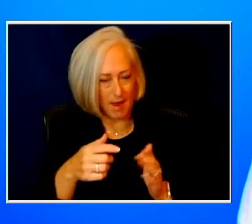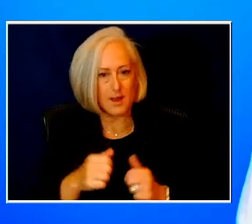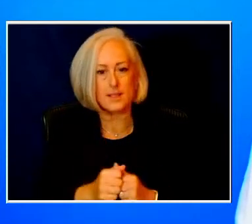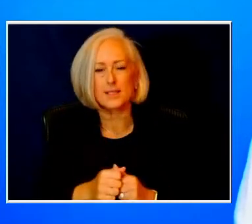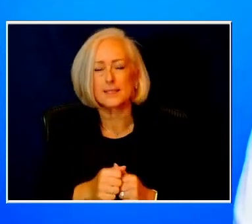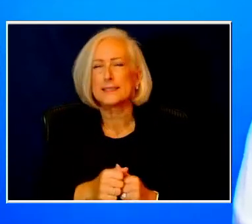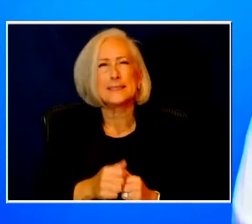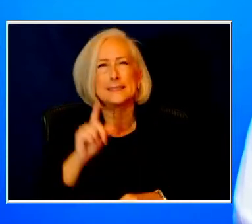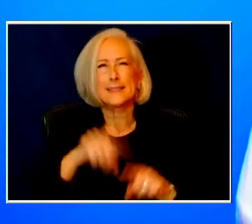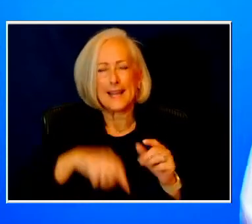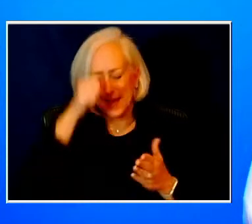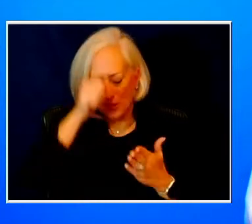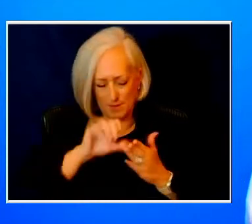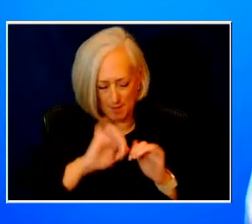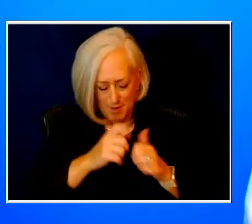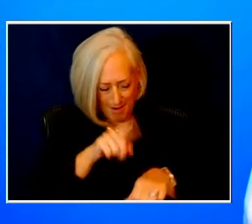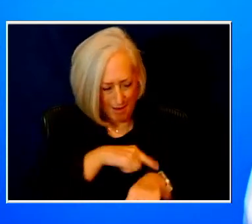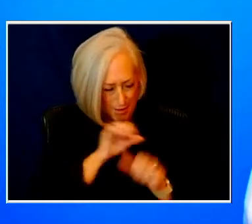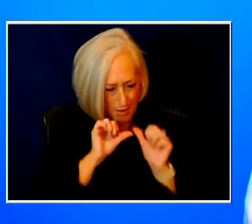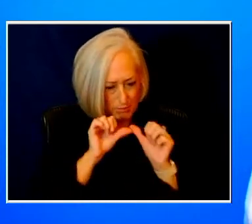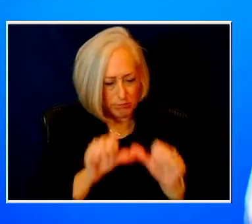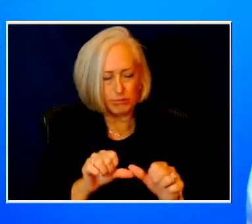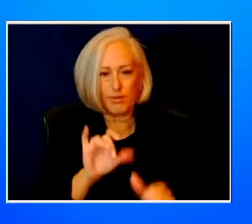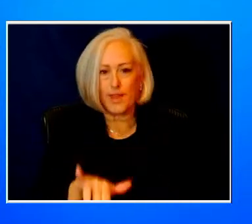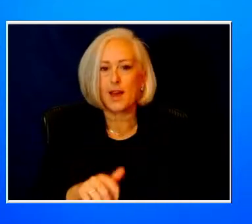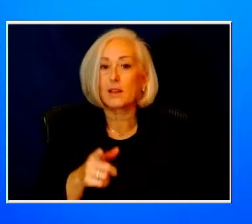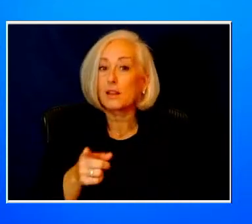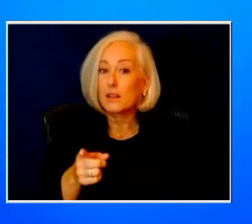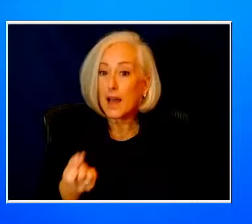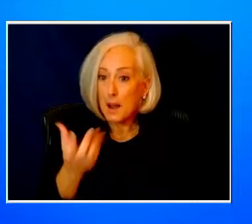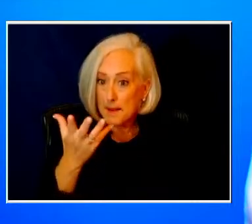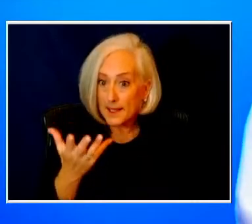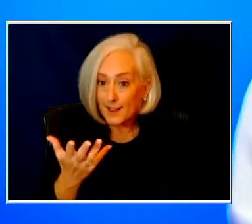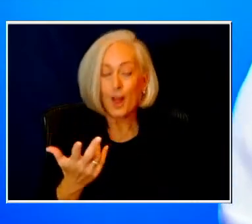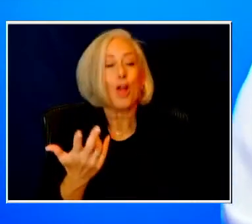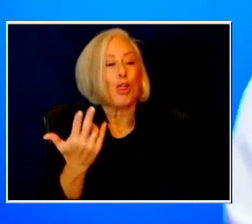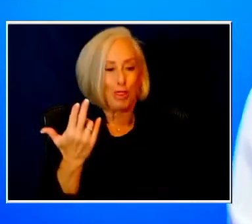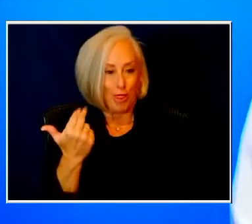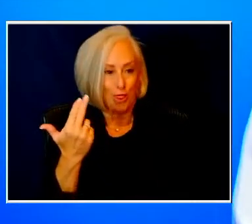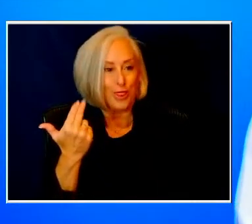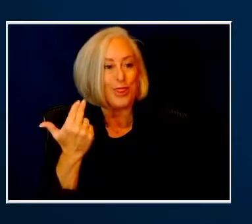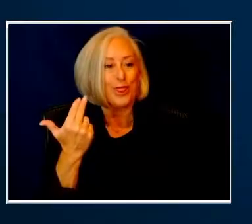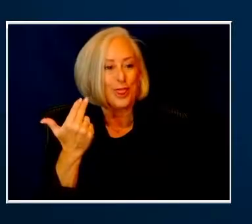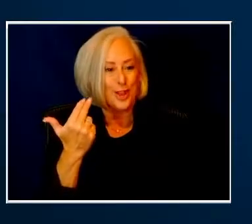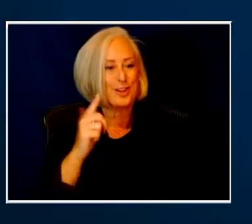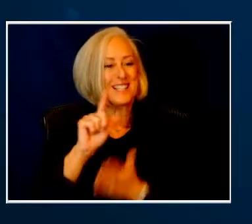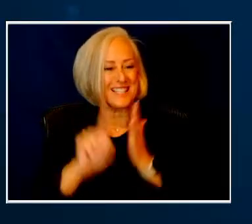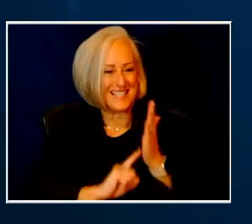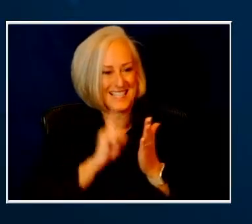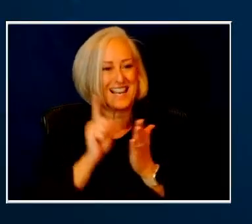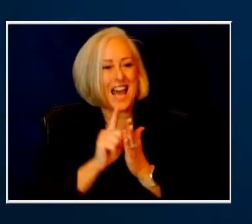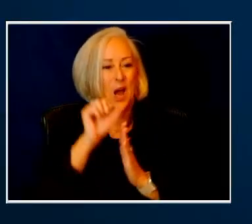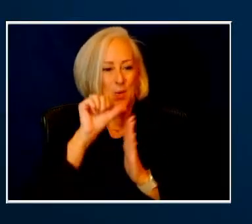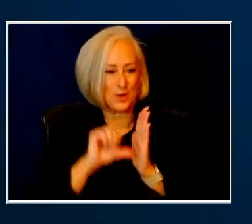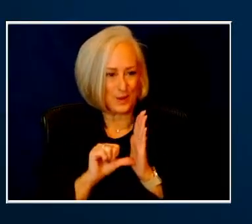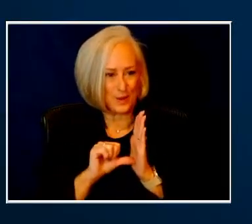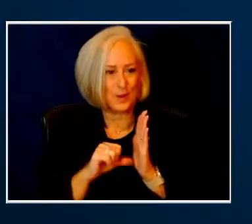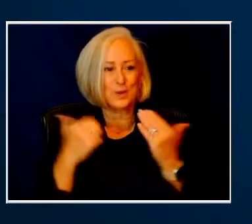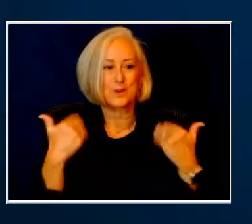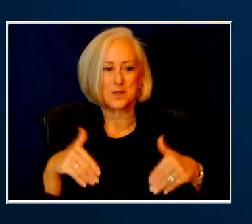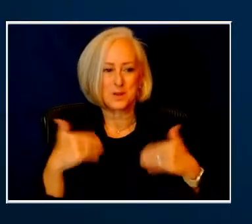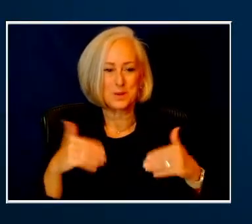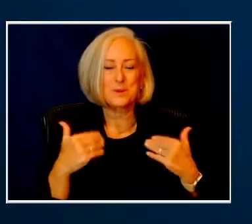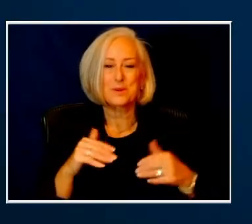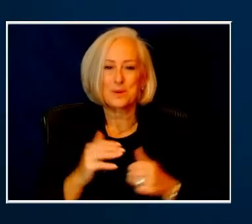took. Probably a good 10 or 12 hours. 13 hours, okay. Mom remembers. Mom knows, yeah. down to the second.